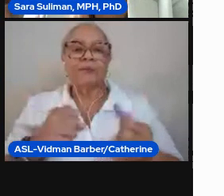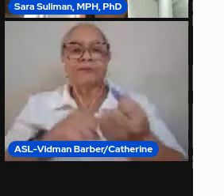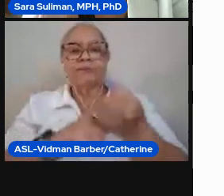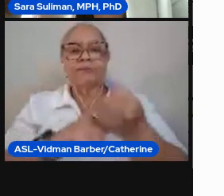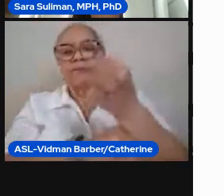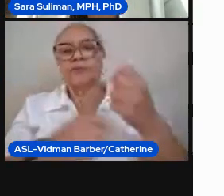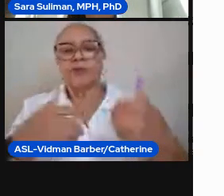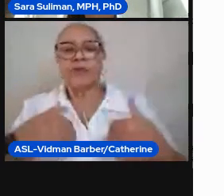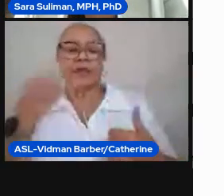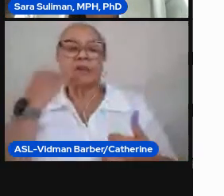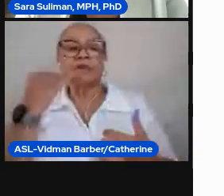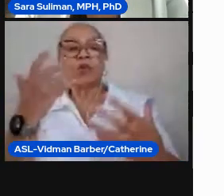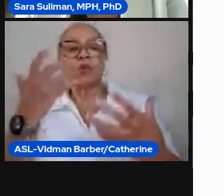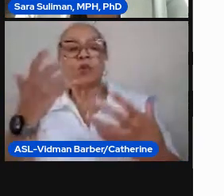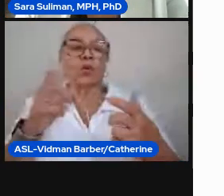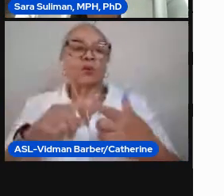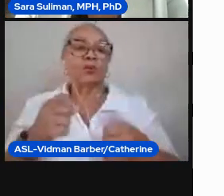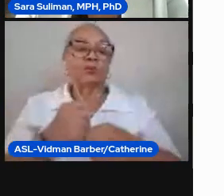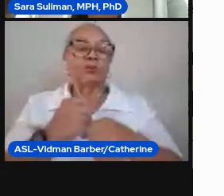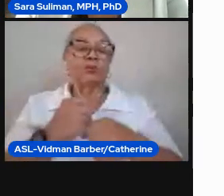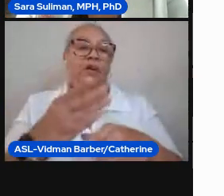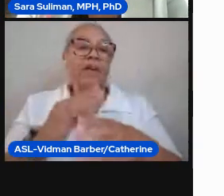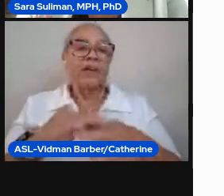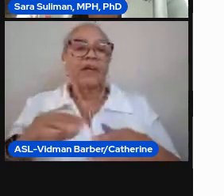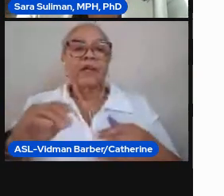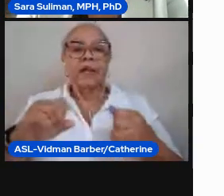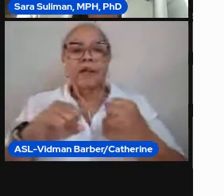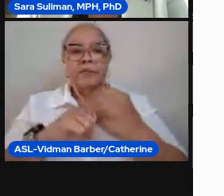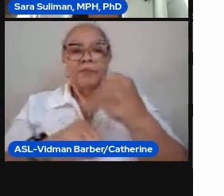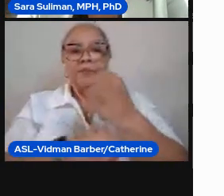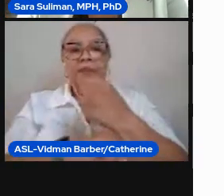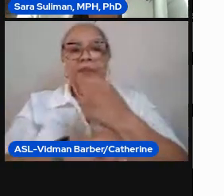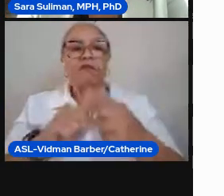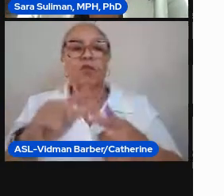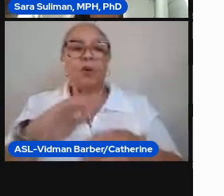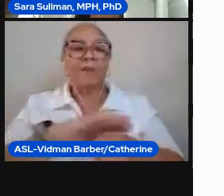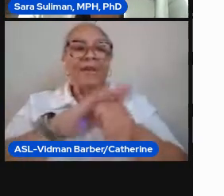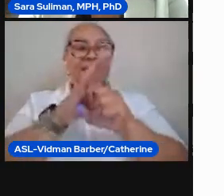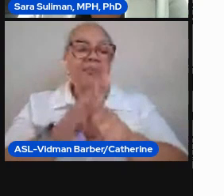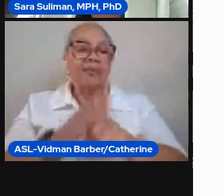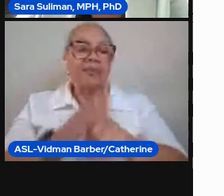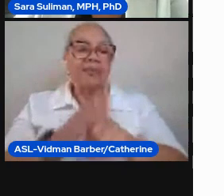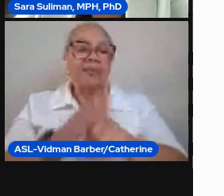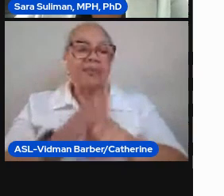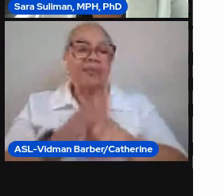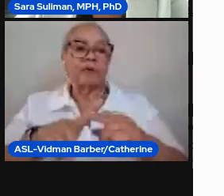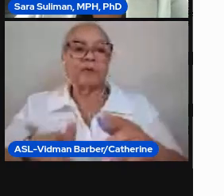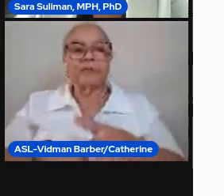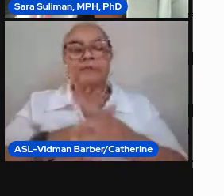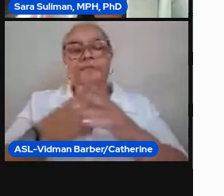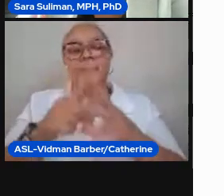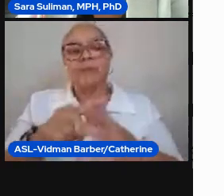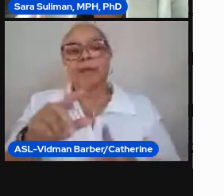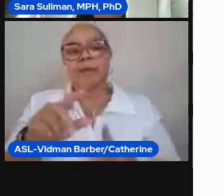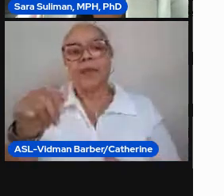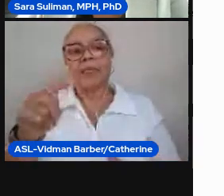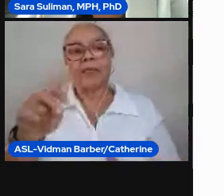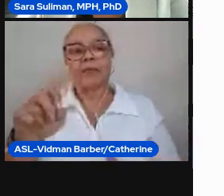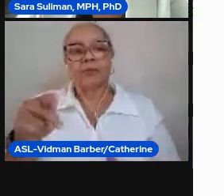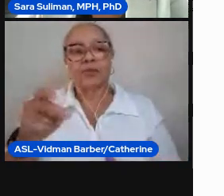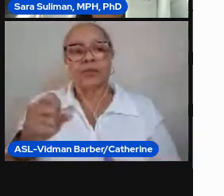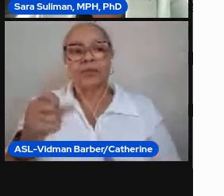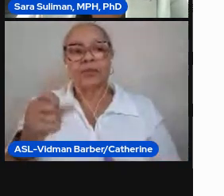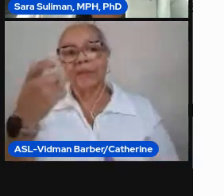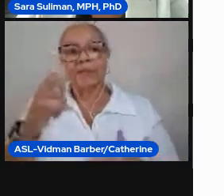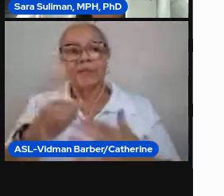want to create a framework for pandemic responses against emerging pathogens. So because of the shutdown that